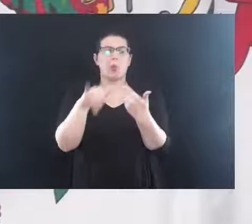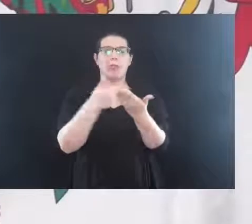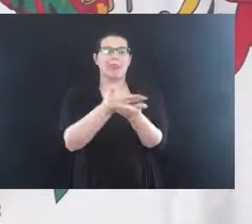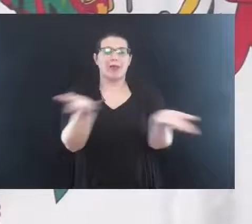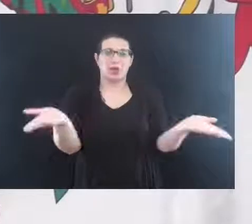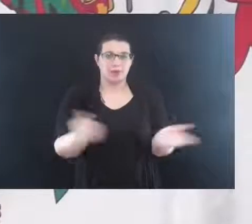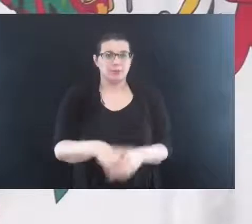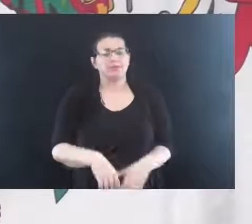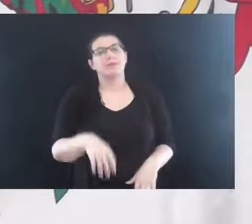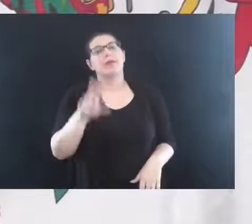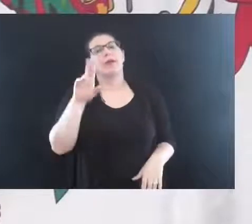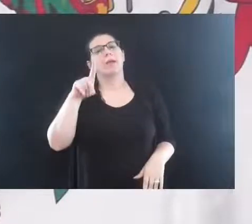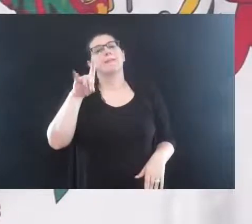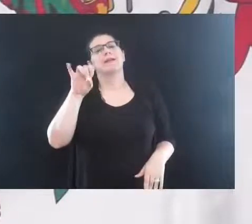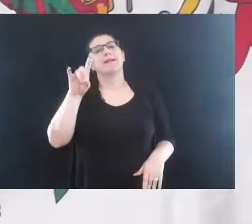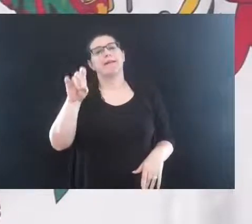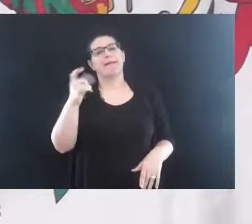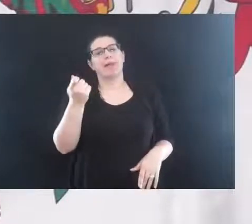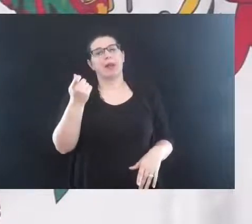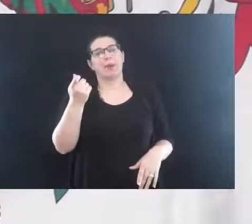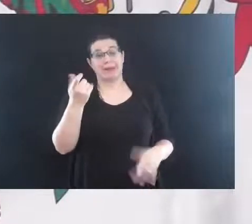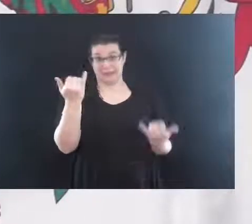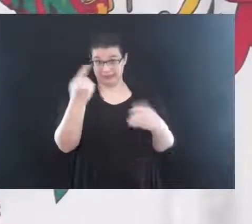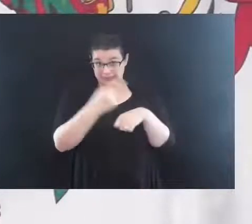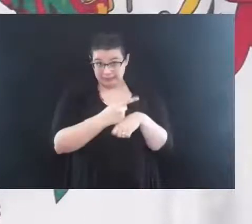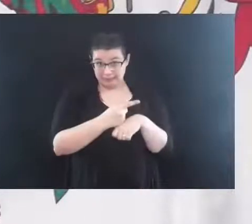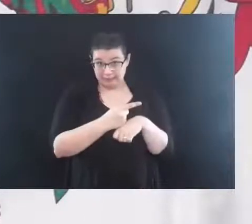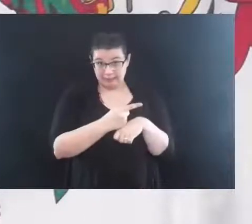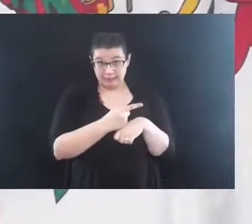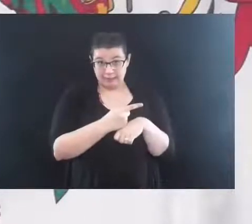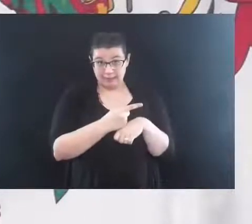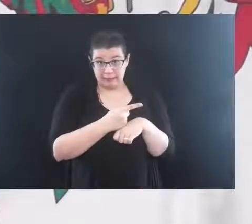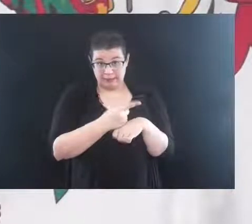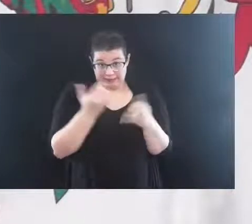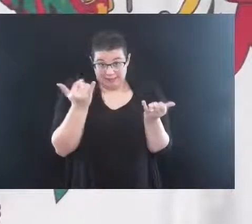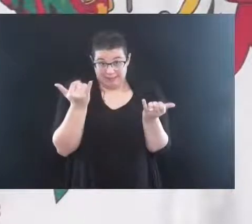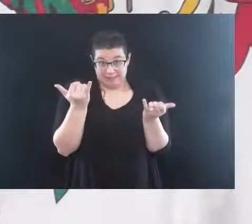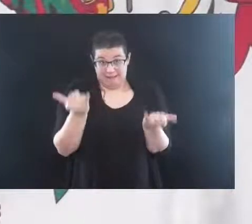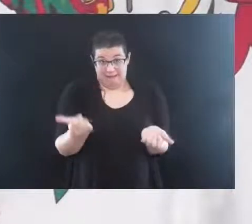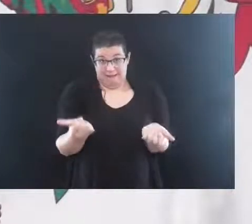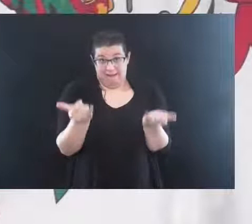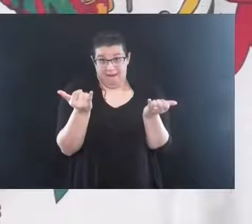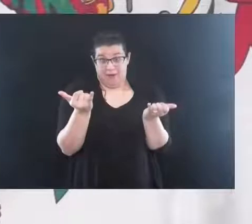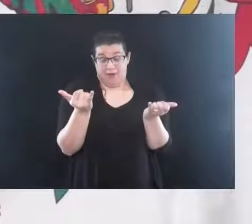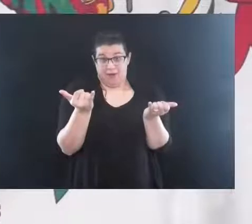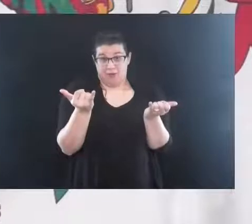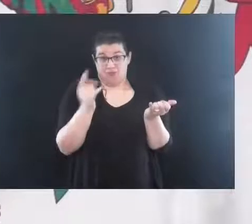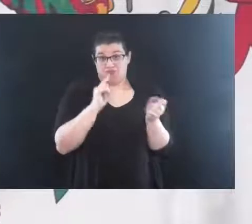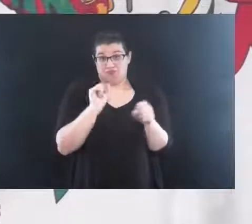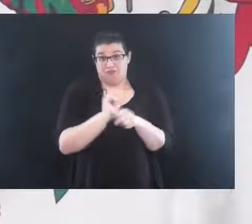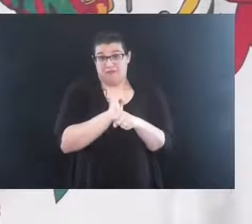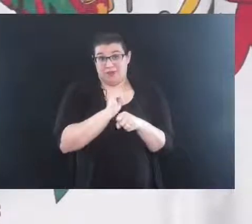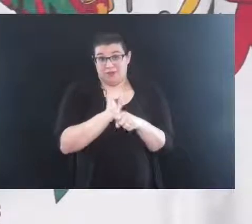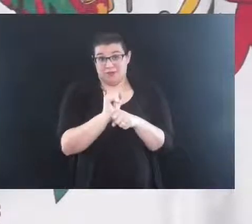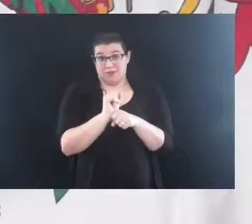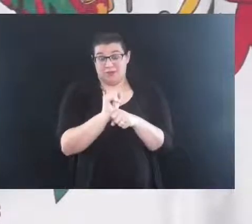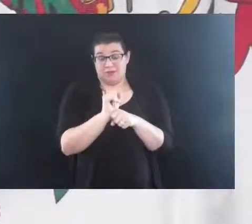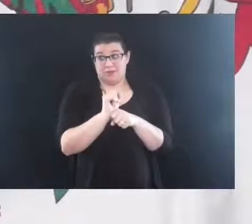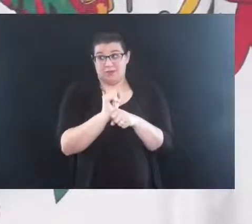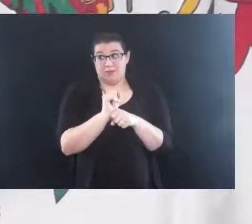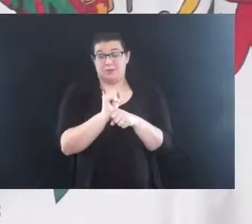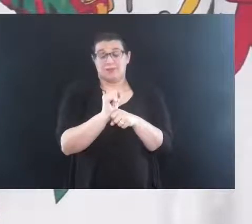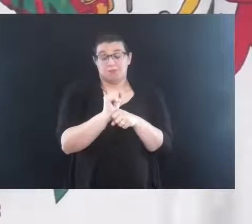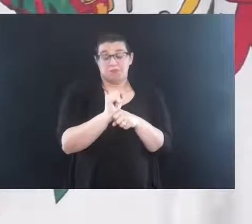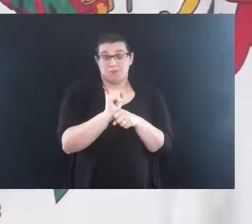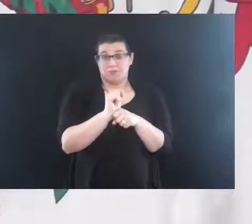bit of an update. Just today, we have now officially, crossed a